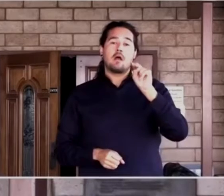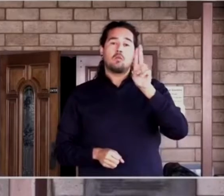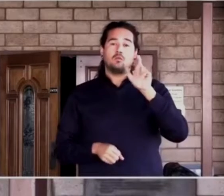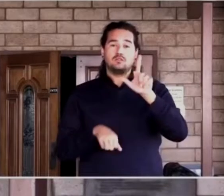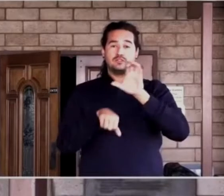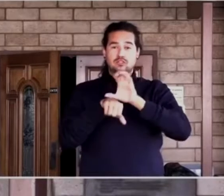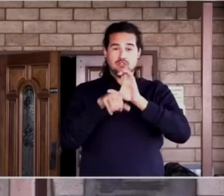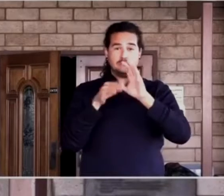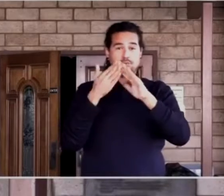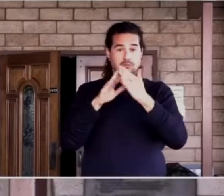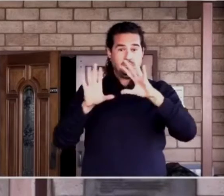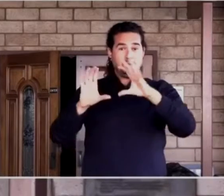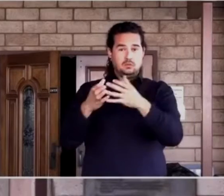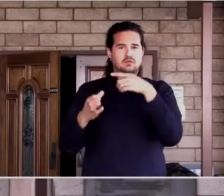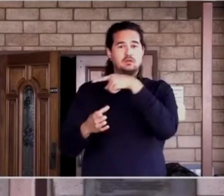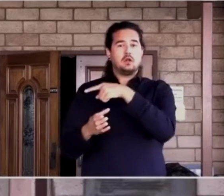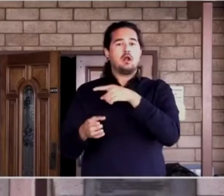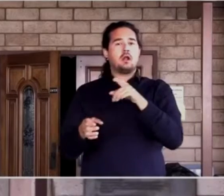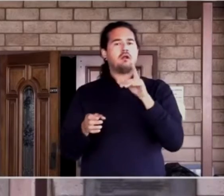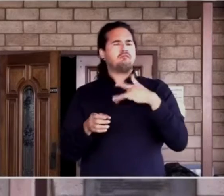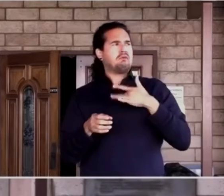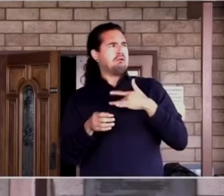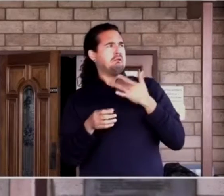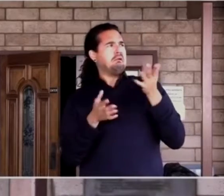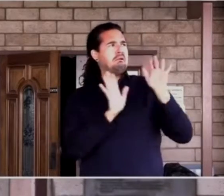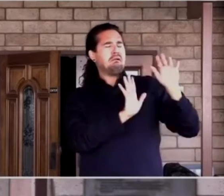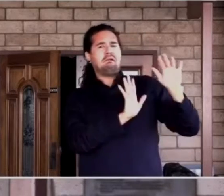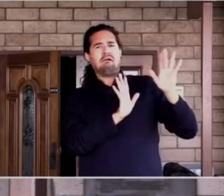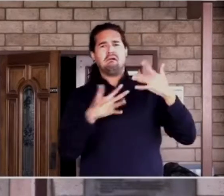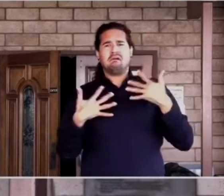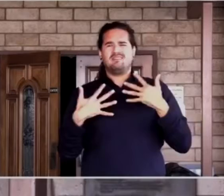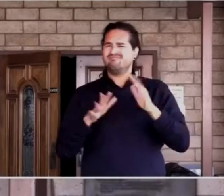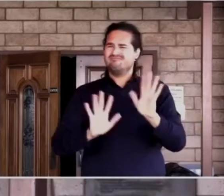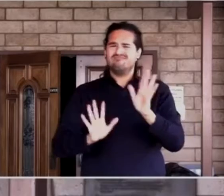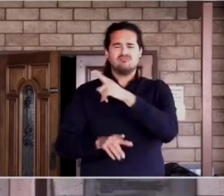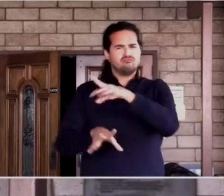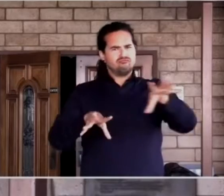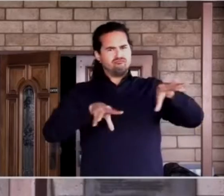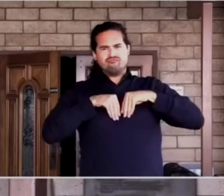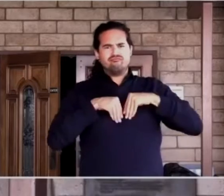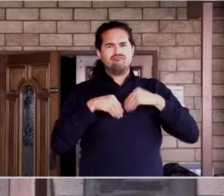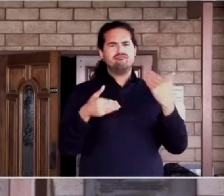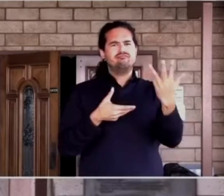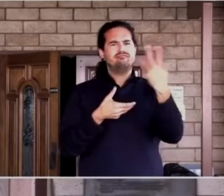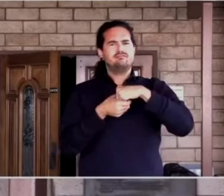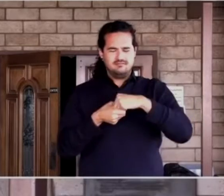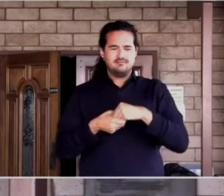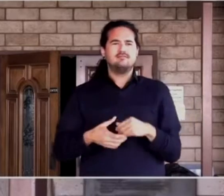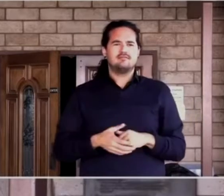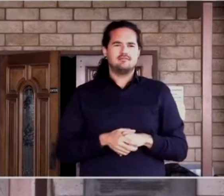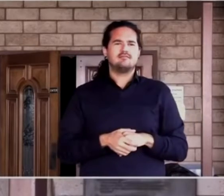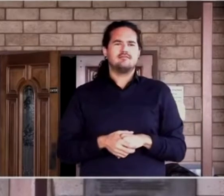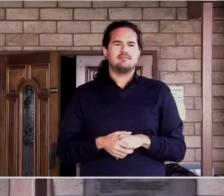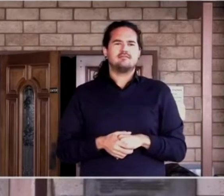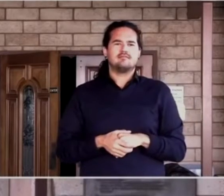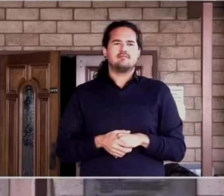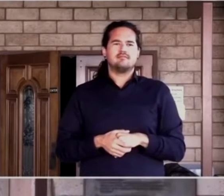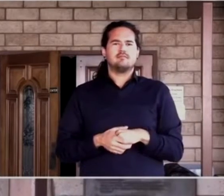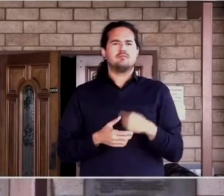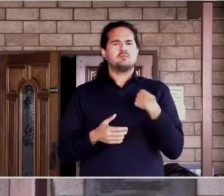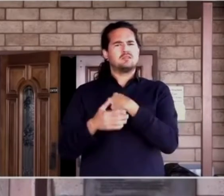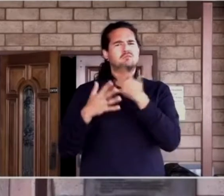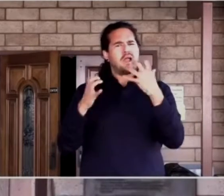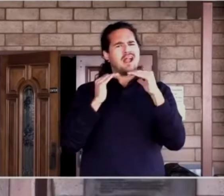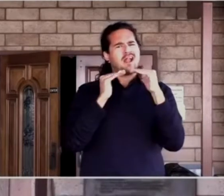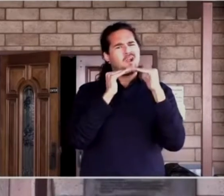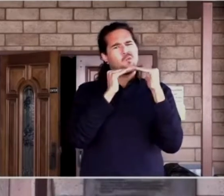brought. Our county remains laser focused on ensuring equity in the vaccine distribution. This site will